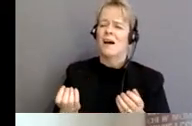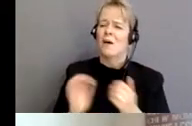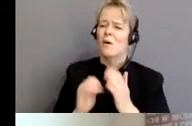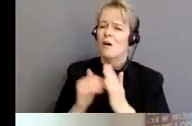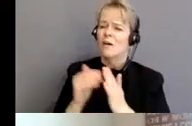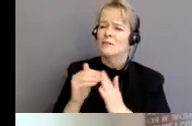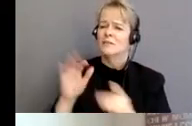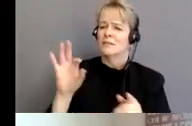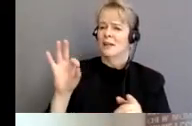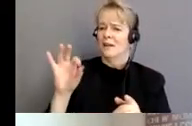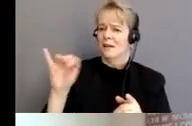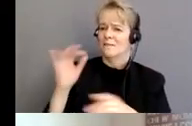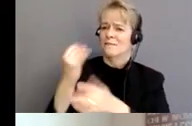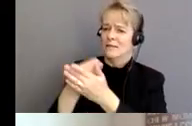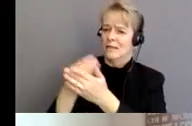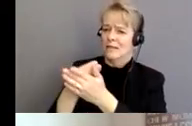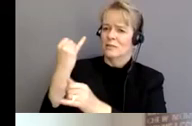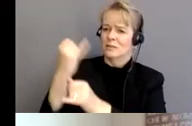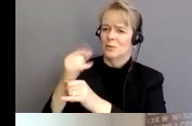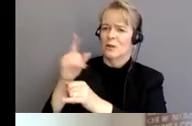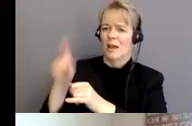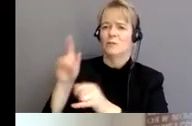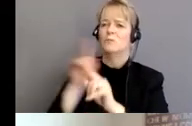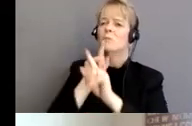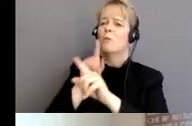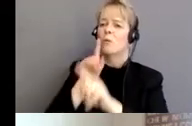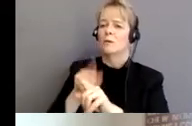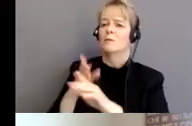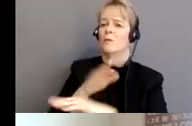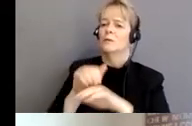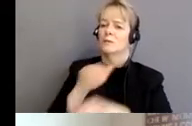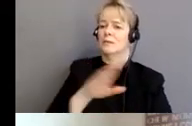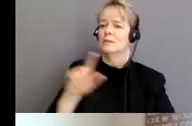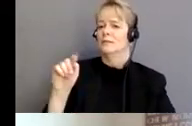to report besides sending out T3 or T5s?